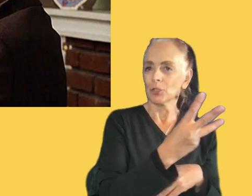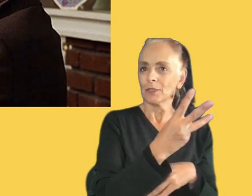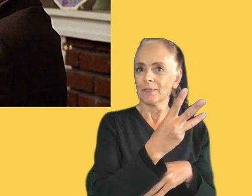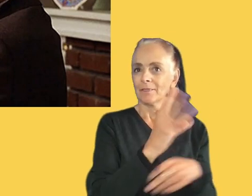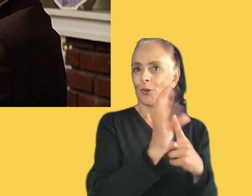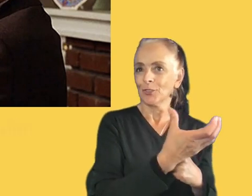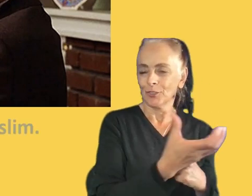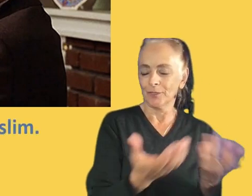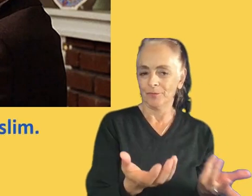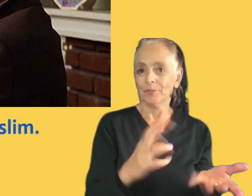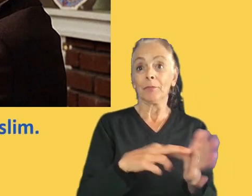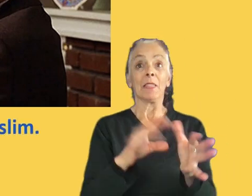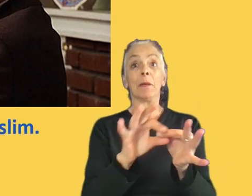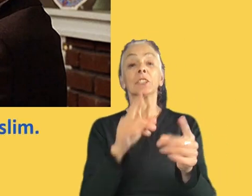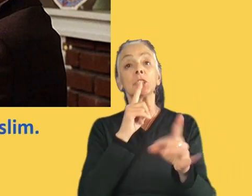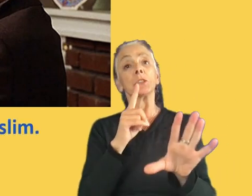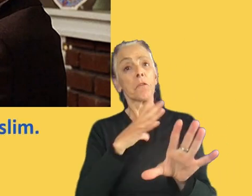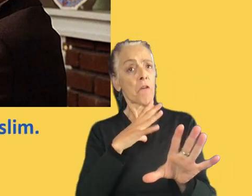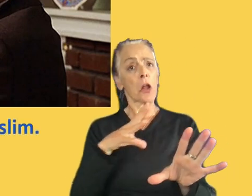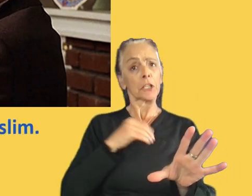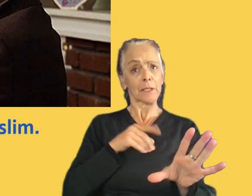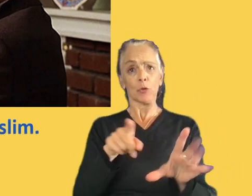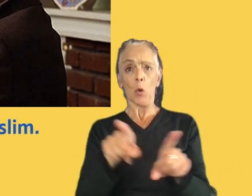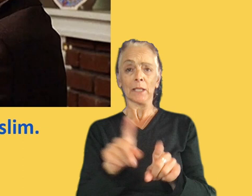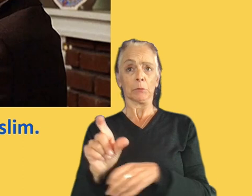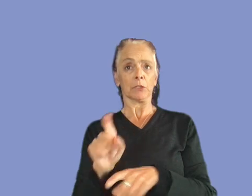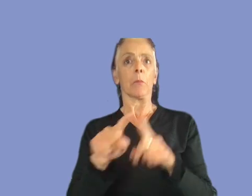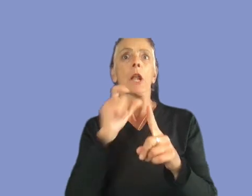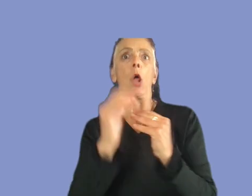message this sends is that you can be a Muslim, but not too Muslim.